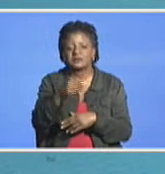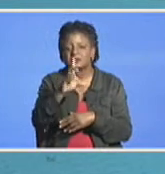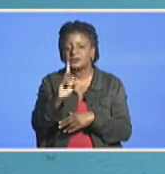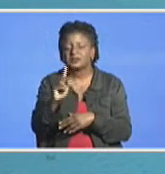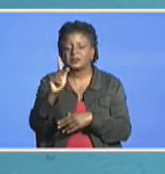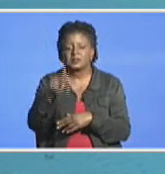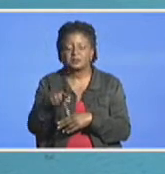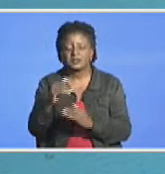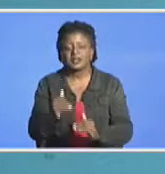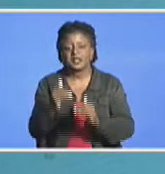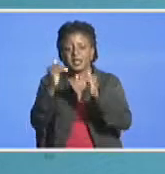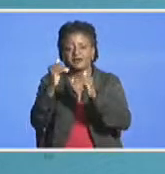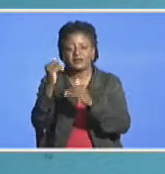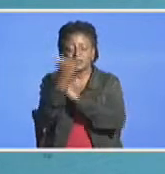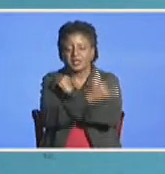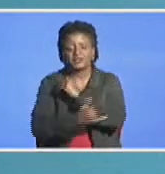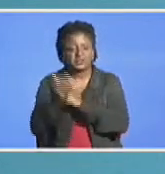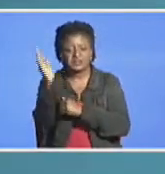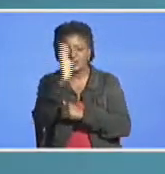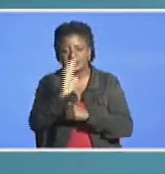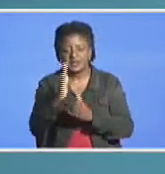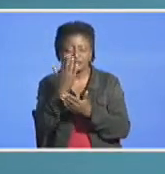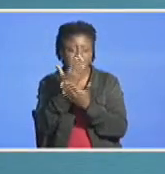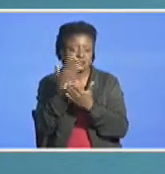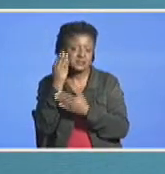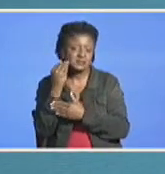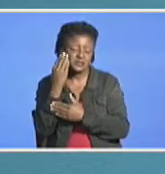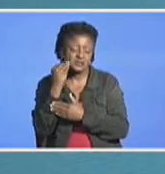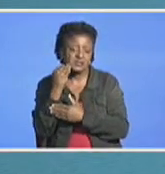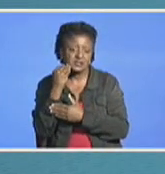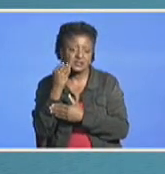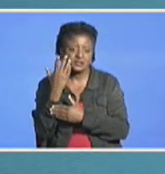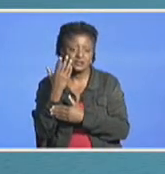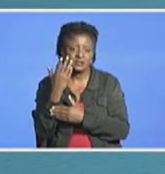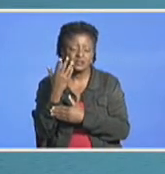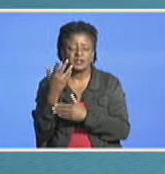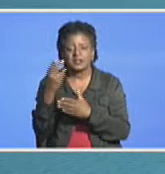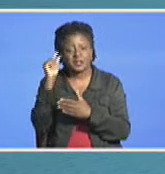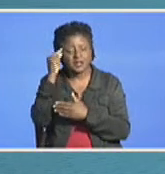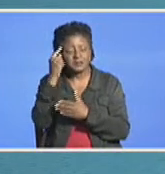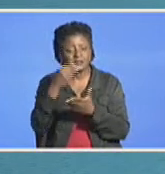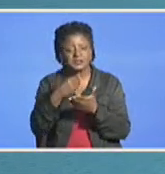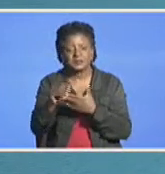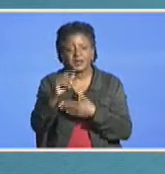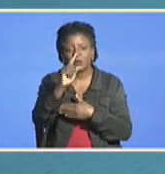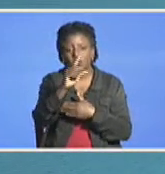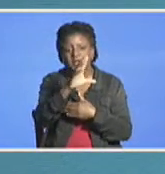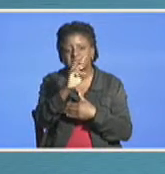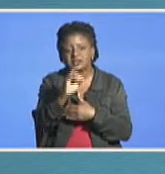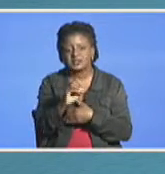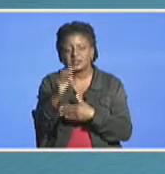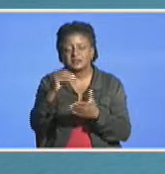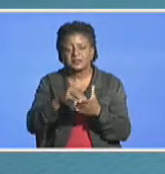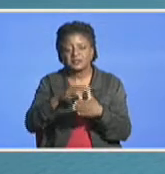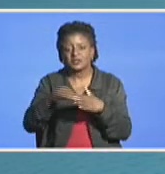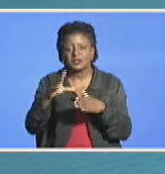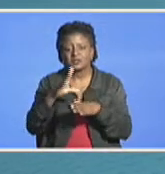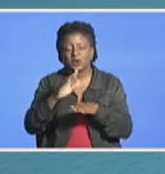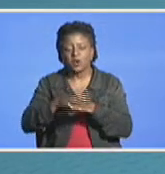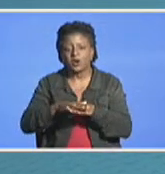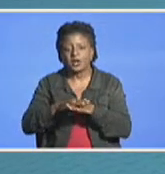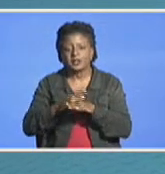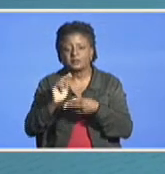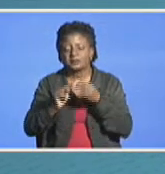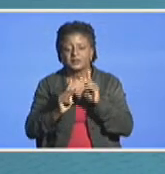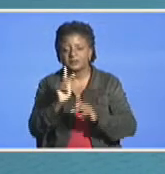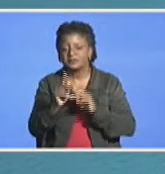a level the country's never experienced. Already, though, government has spent $160 million on unemployment benefits, food assistance, and